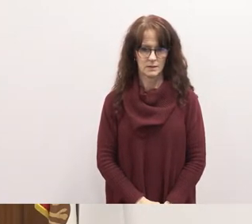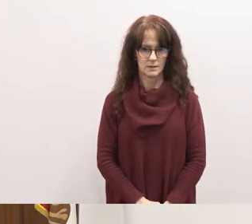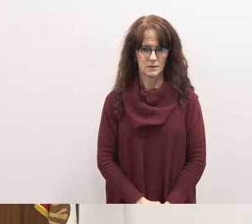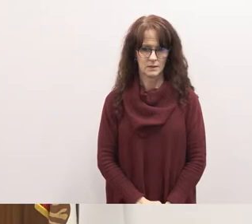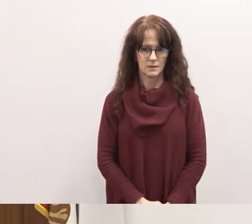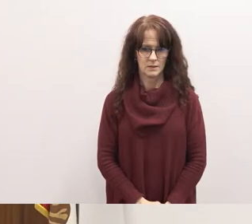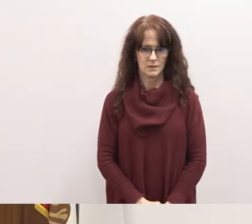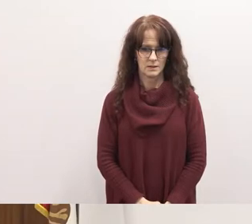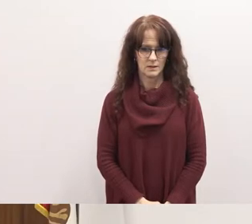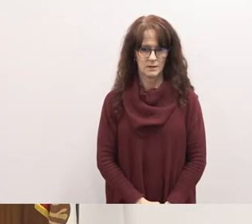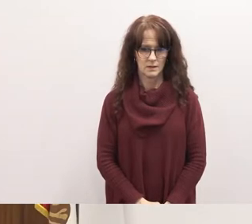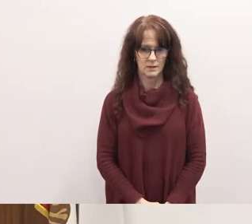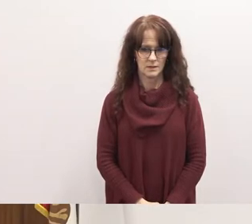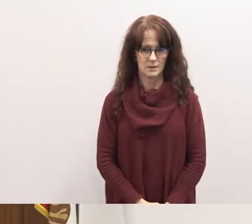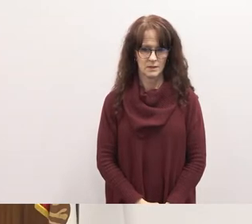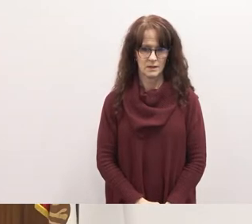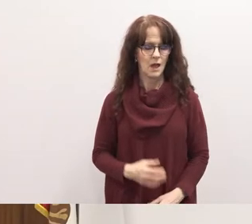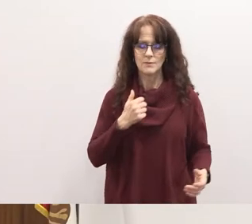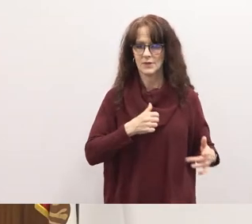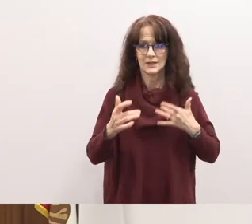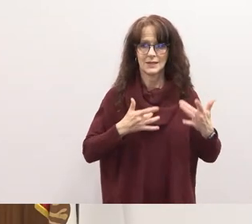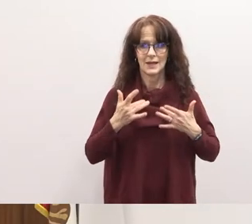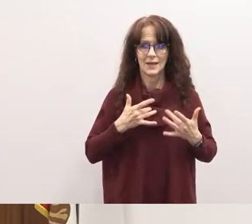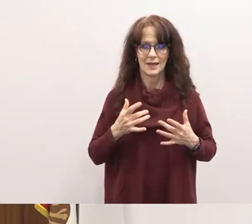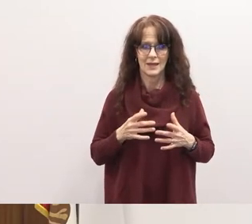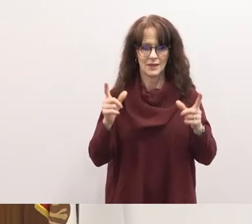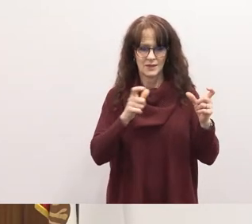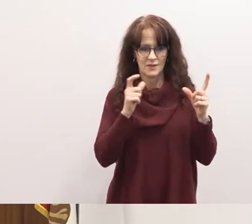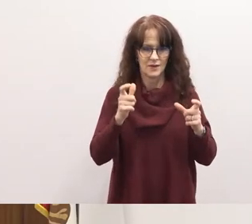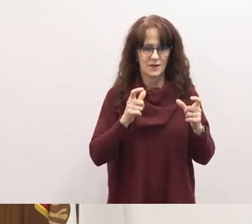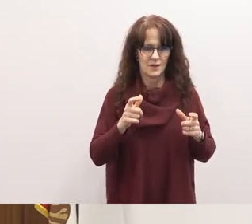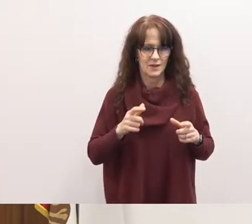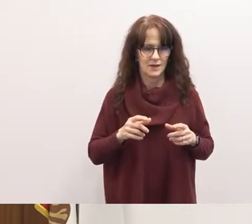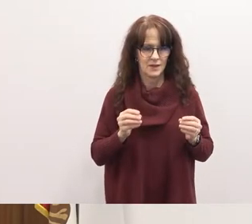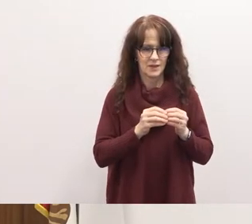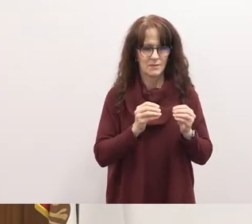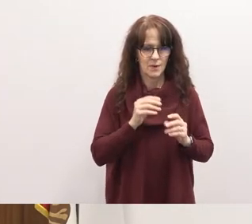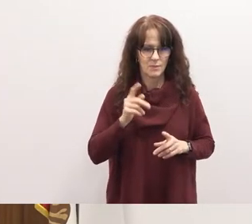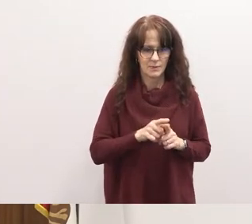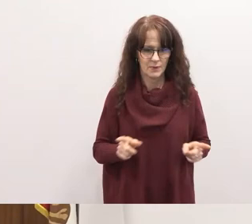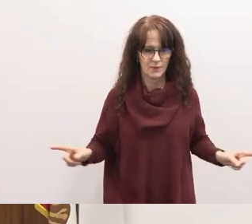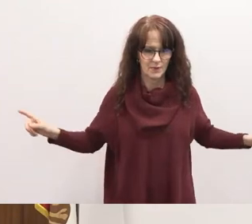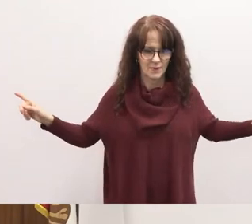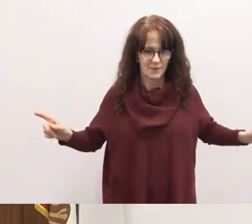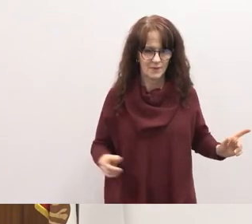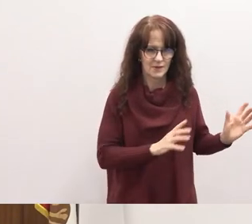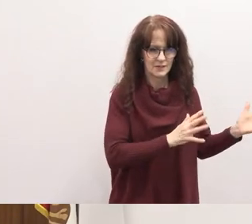Okay. I'm sorry, I'm just so anxious to do a photo, apparently. Yeah.